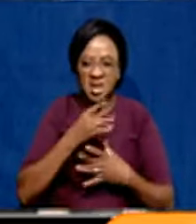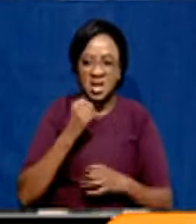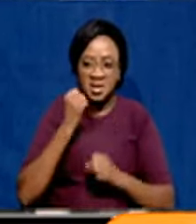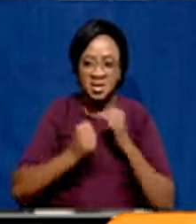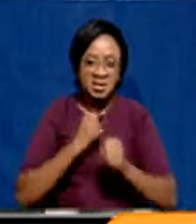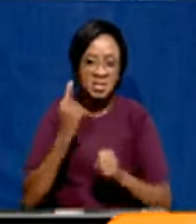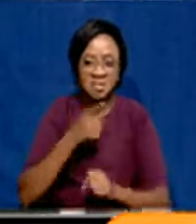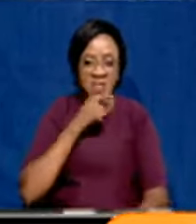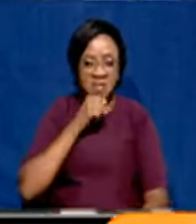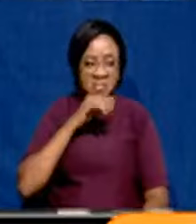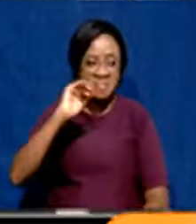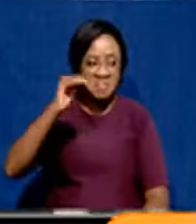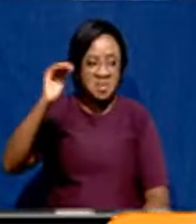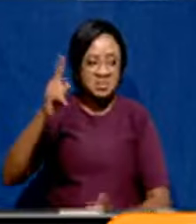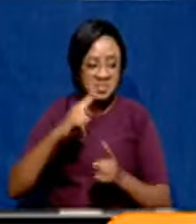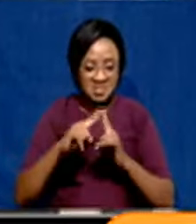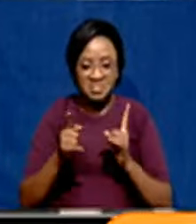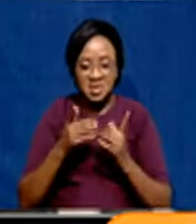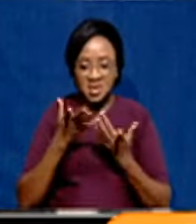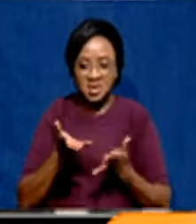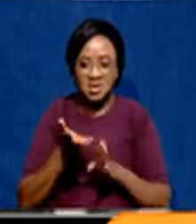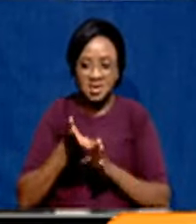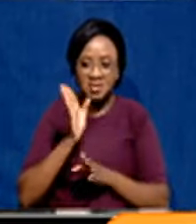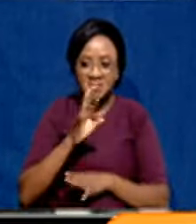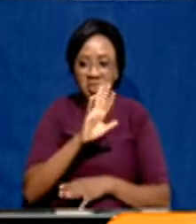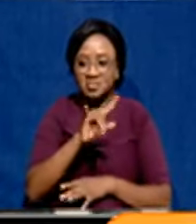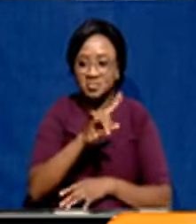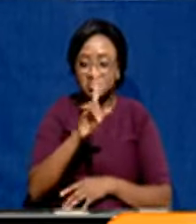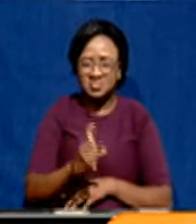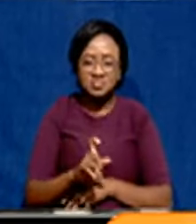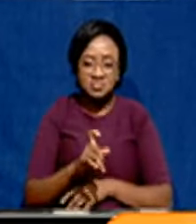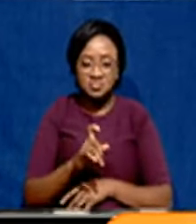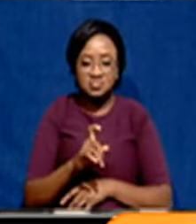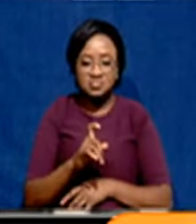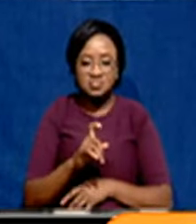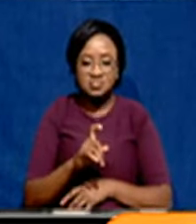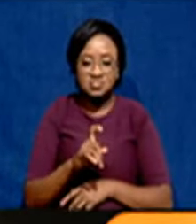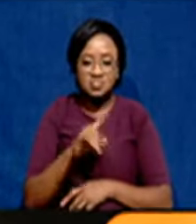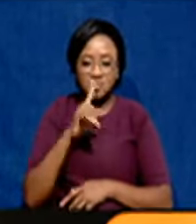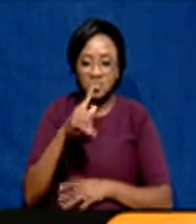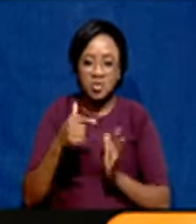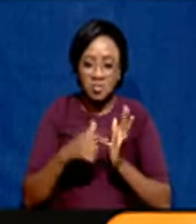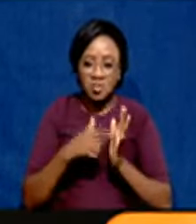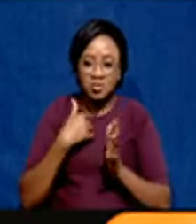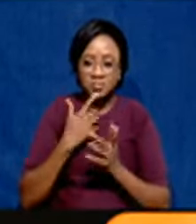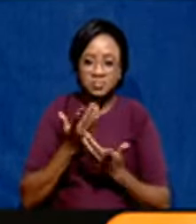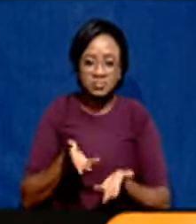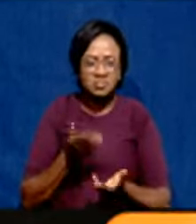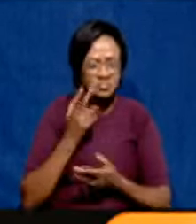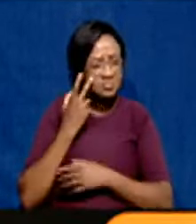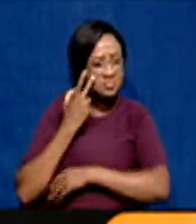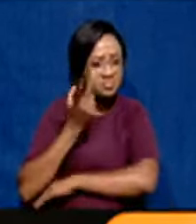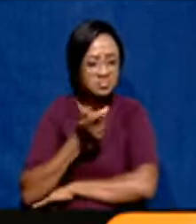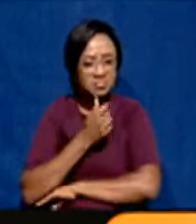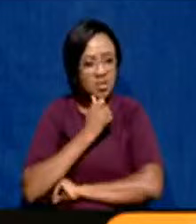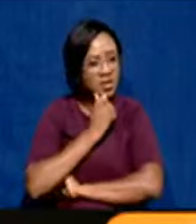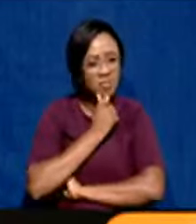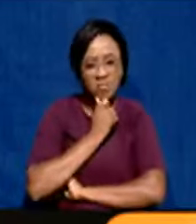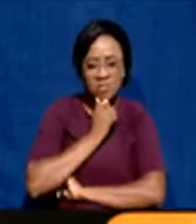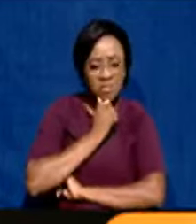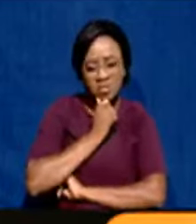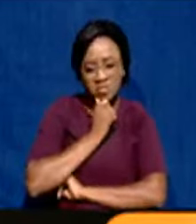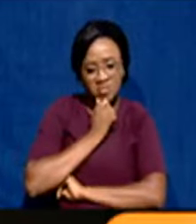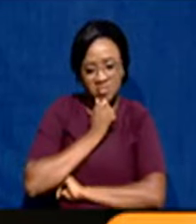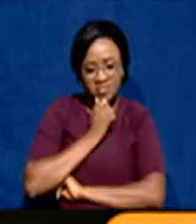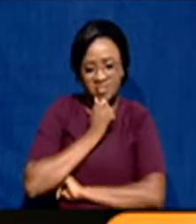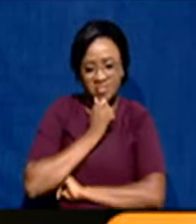Manchester City. But back to your question, it is one of those things that you look at and you wonder, what if?